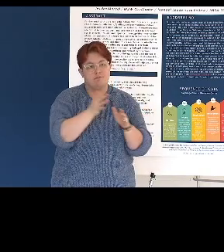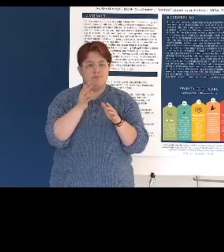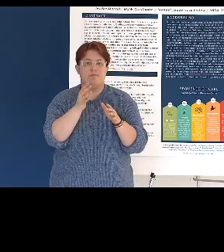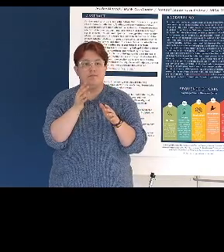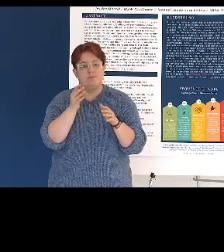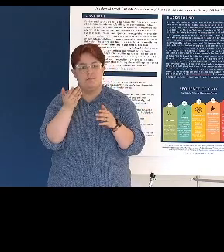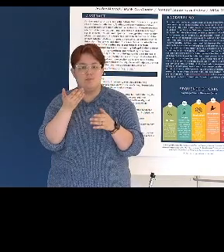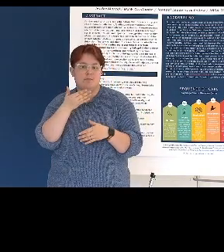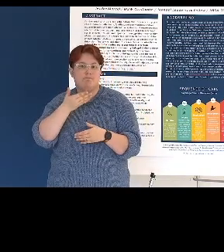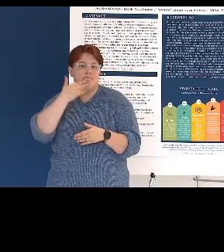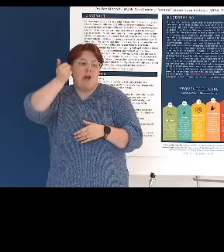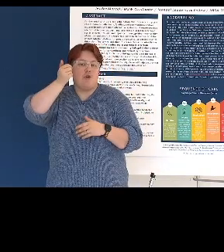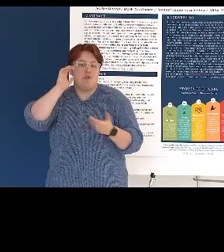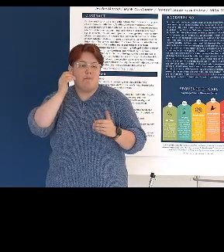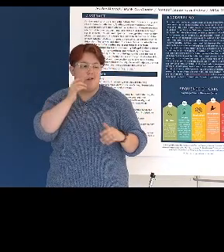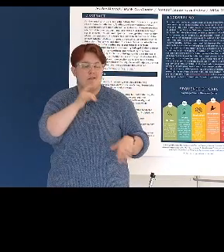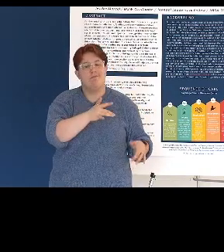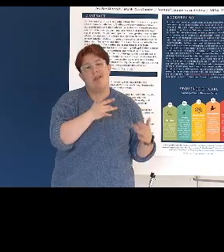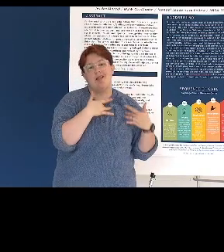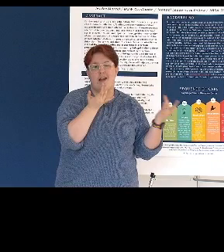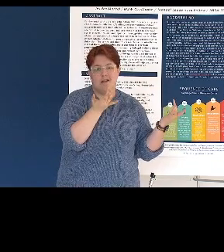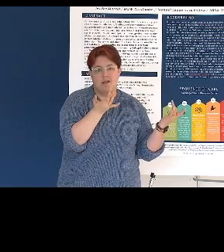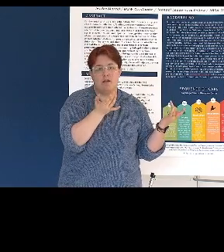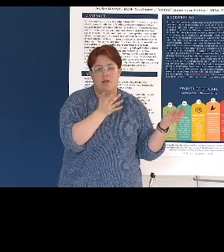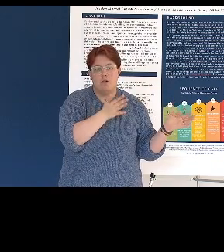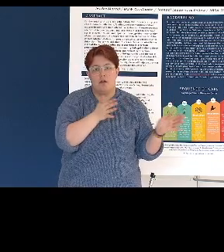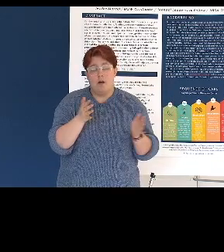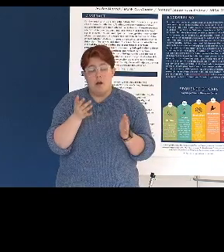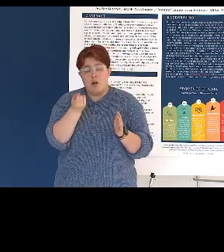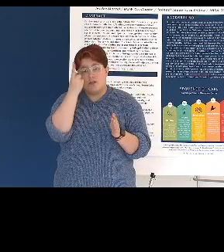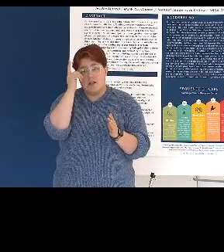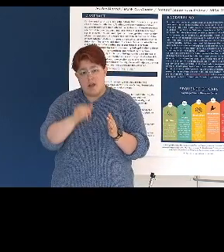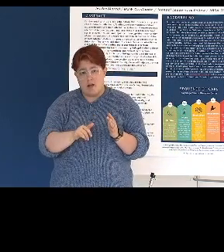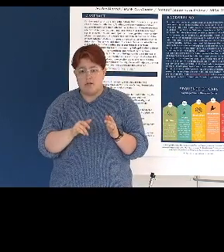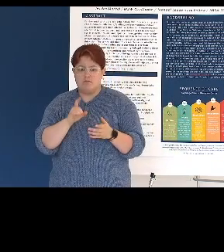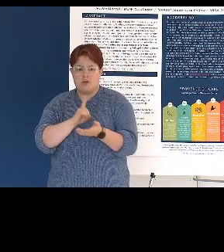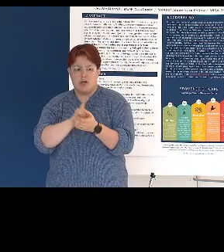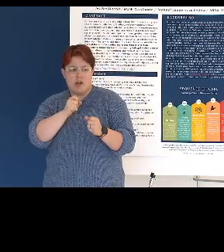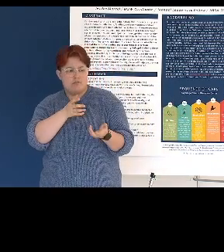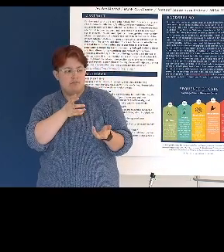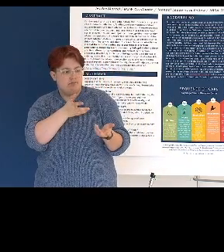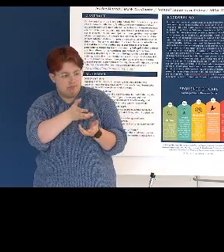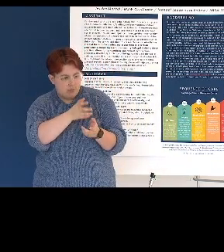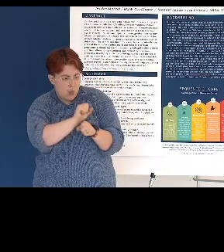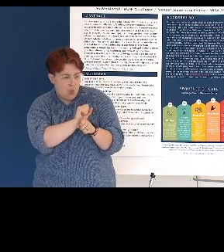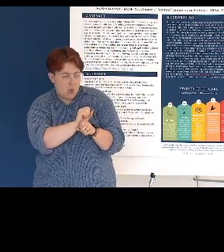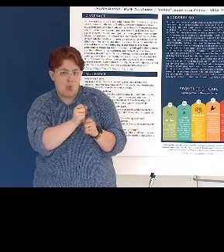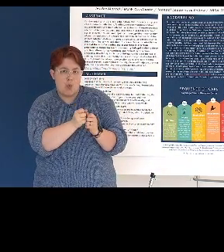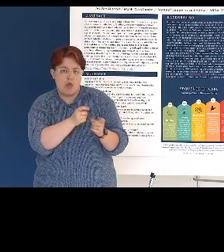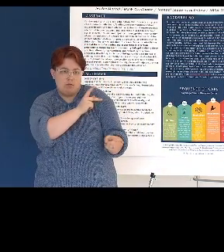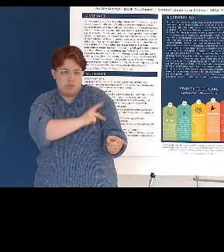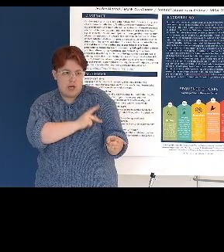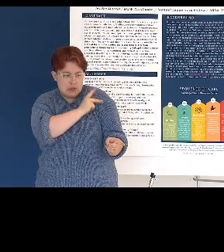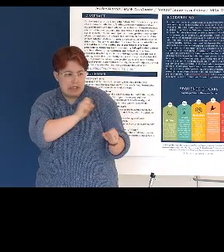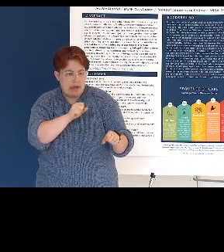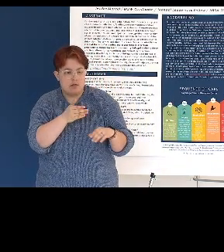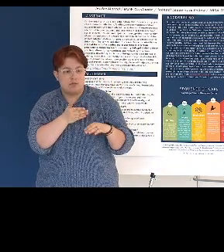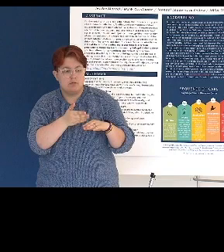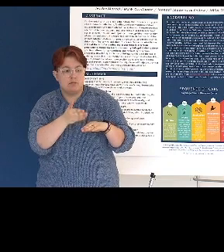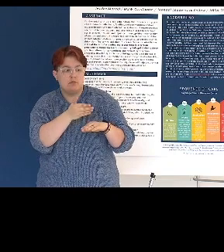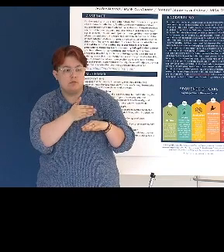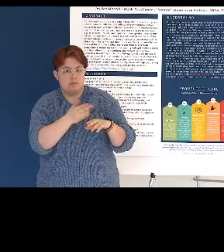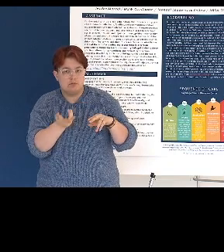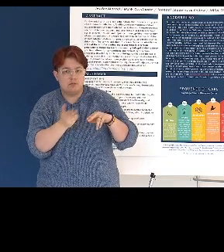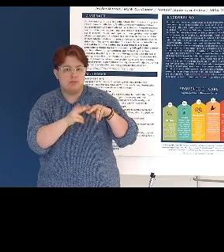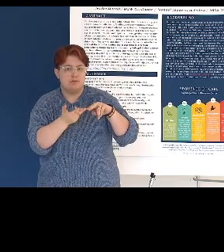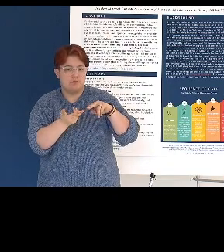intensity. Understanding this, clinicians can work with consumers to progressively increase activity, duration,